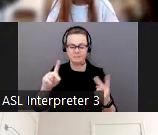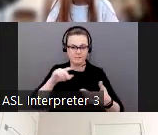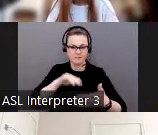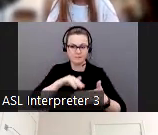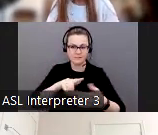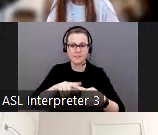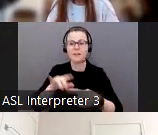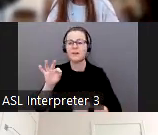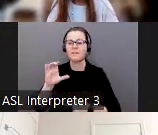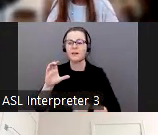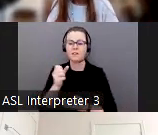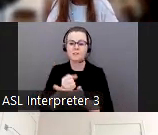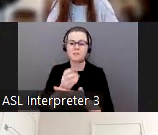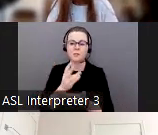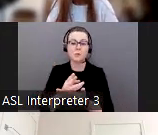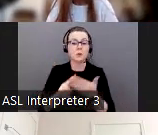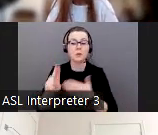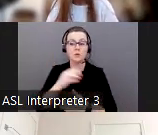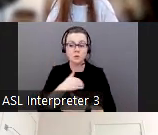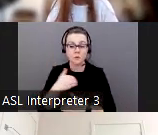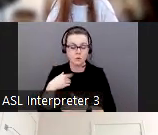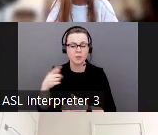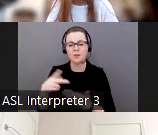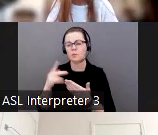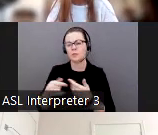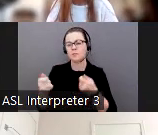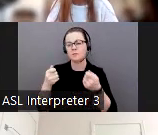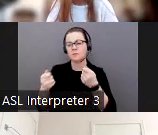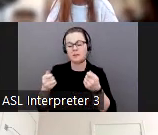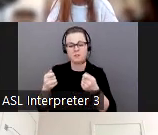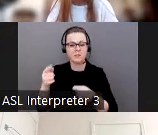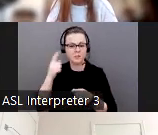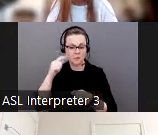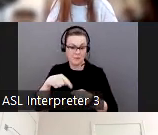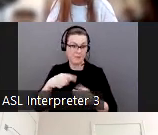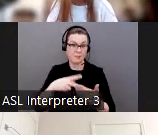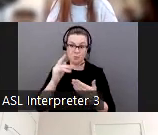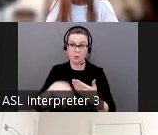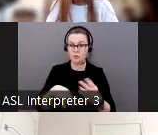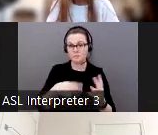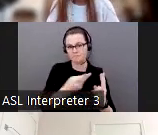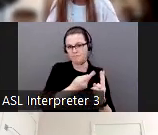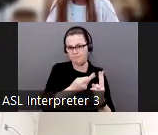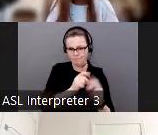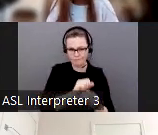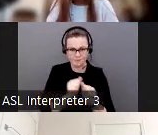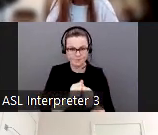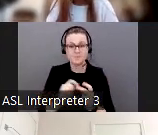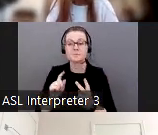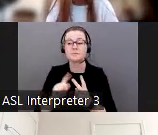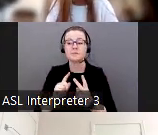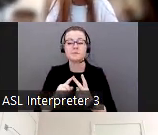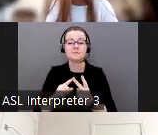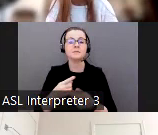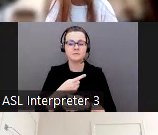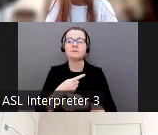University of Toronto. She's also the project manager for this project that we're speaking about today. She received her Master's